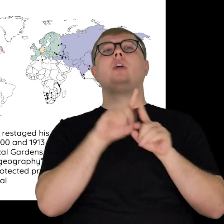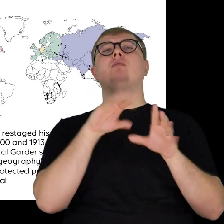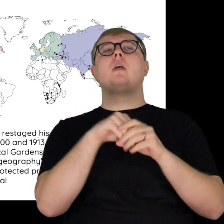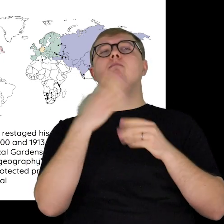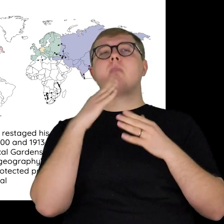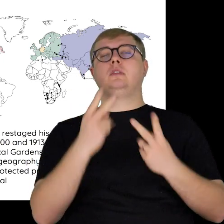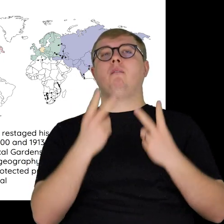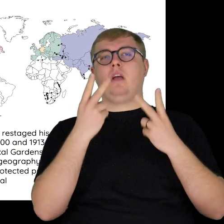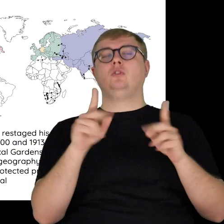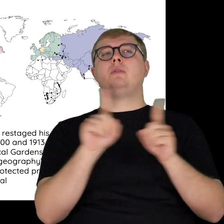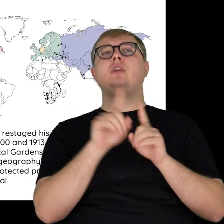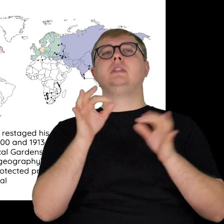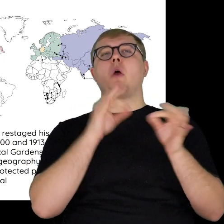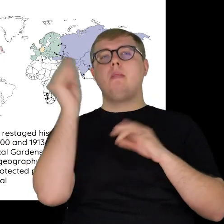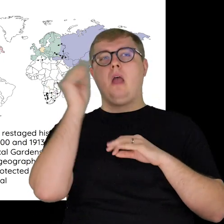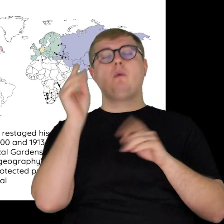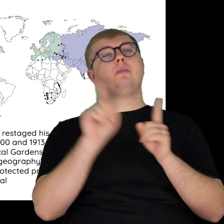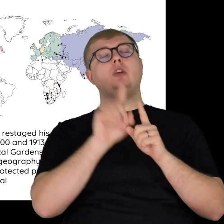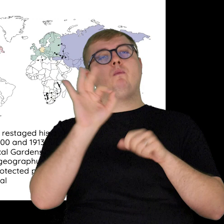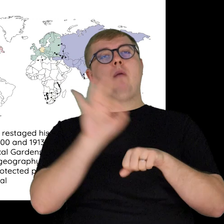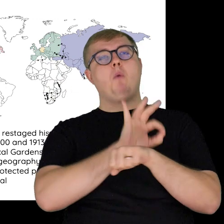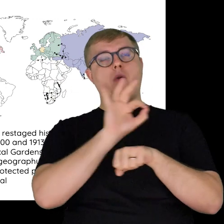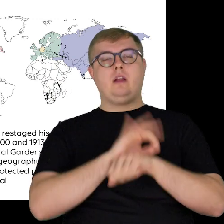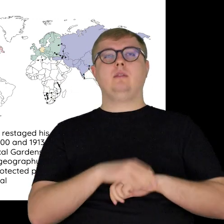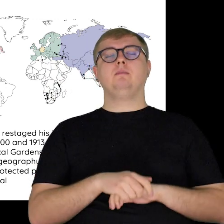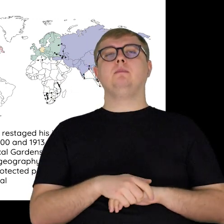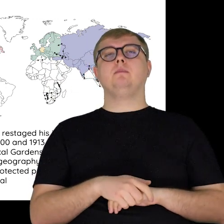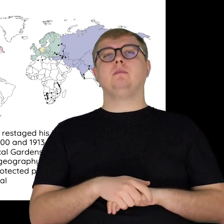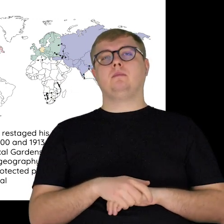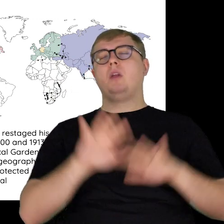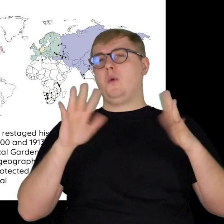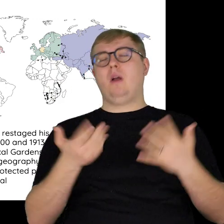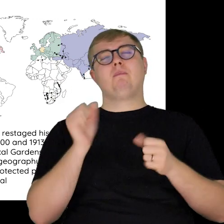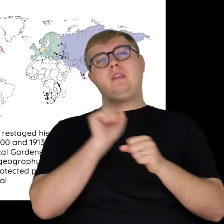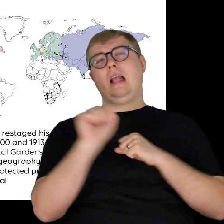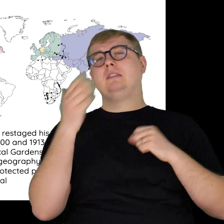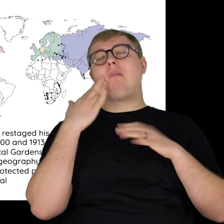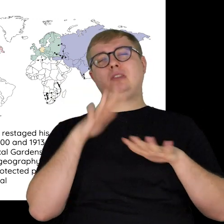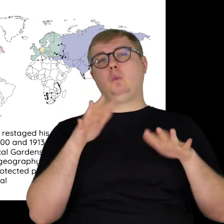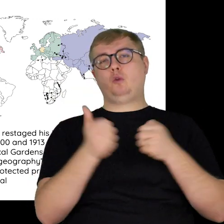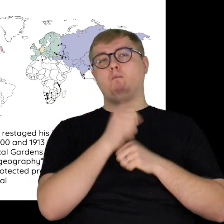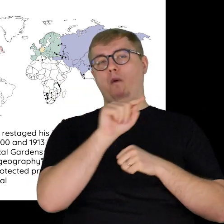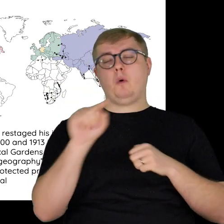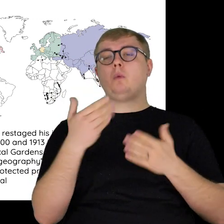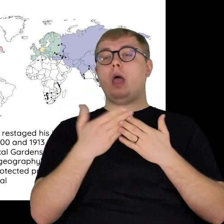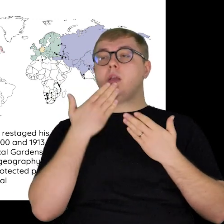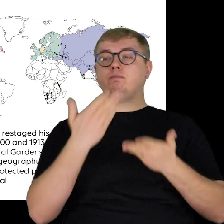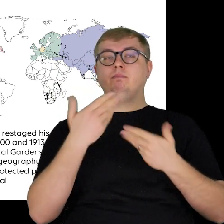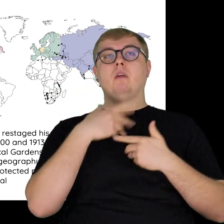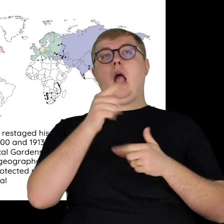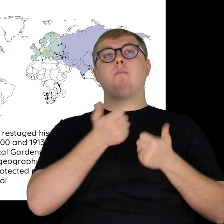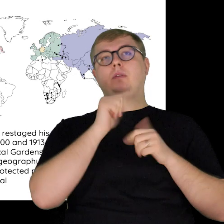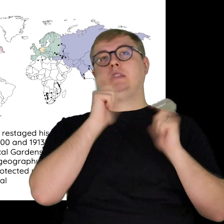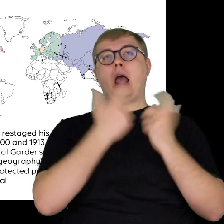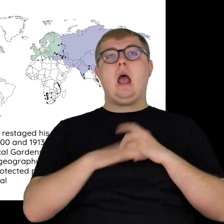science, also for its design. So there's a kind of layers of reasons why this should be protected and why this arrangement, these